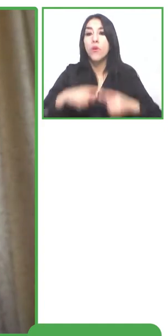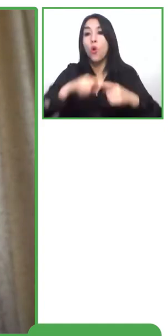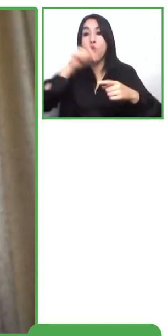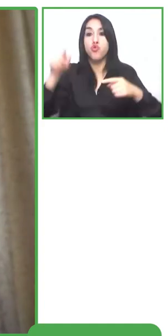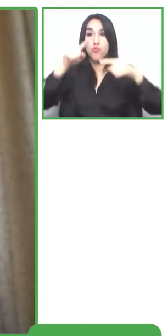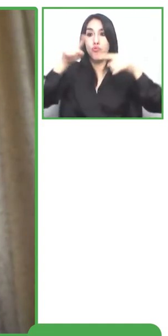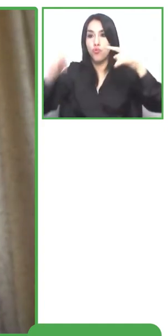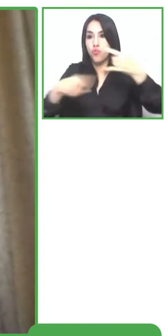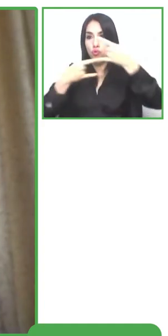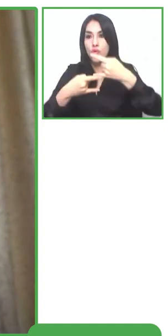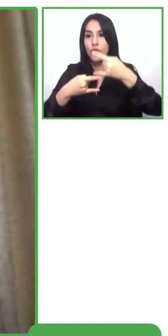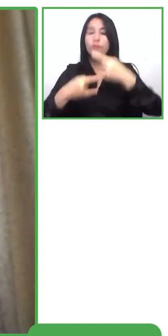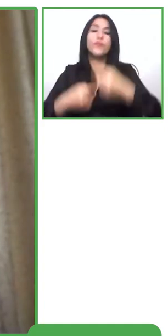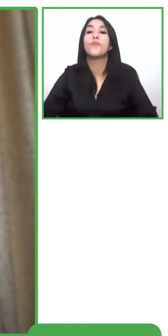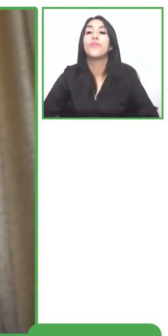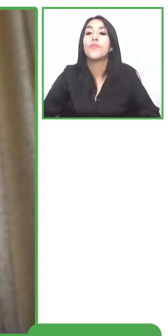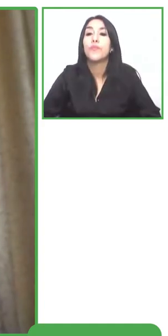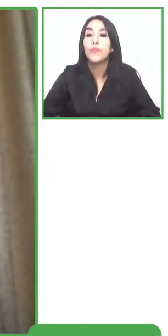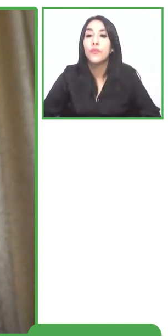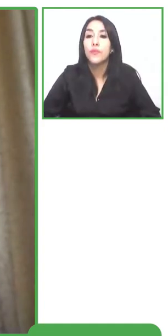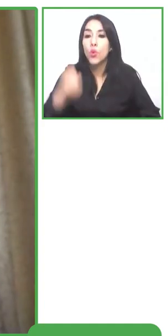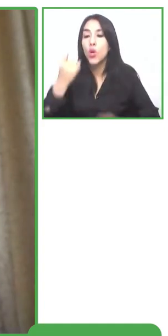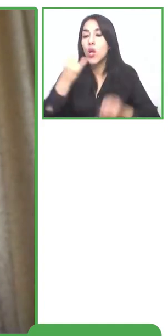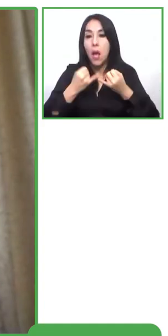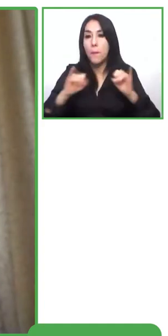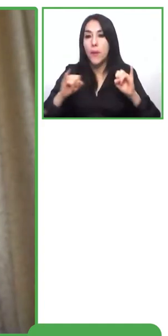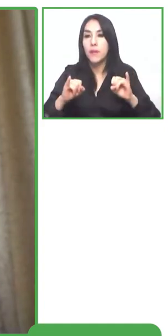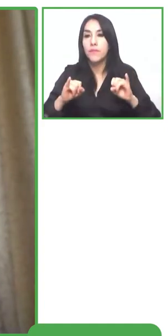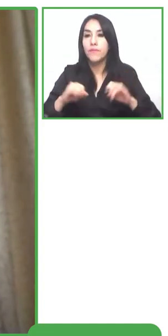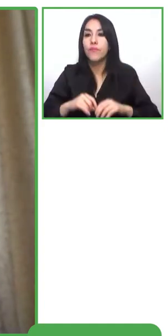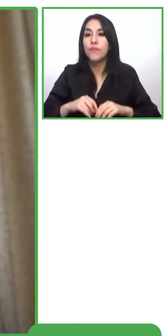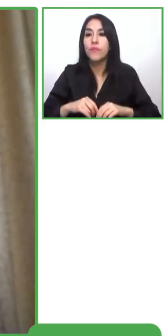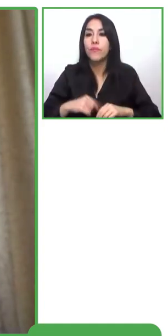being independent, being autonomous, allows us